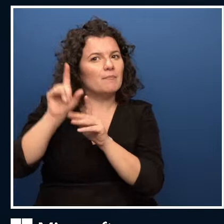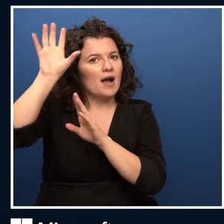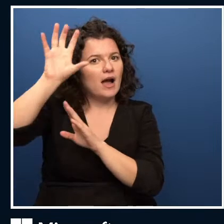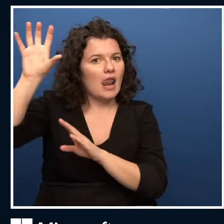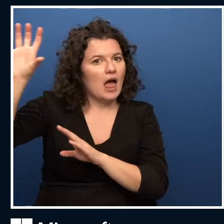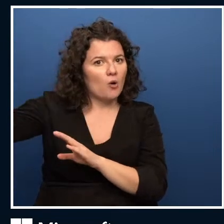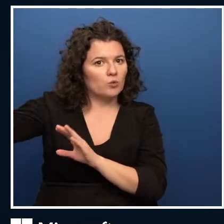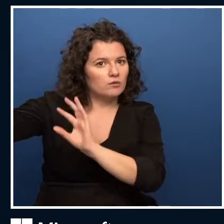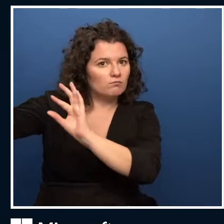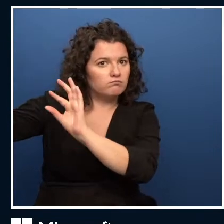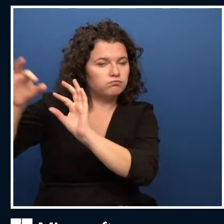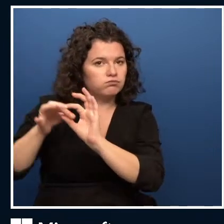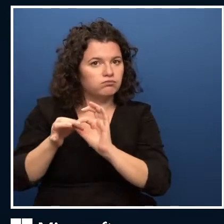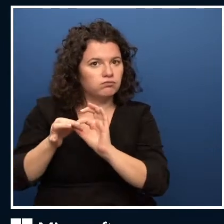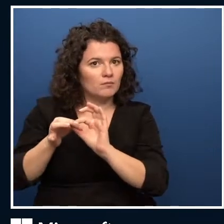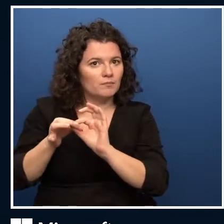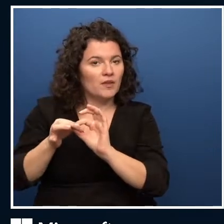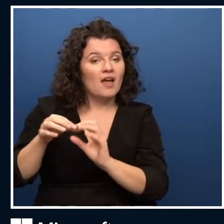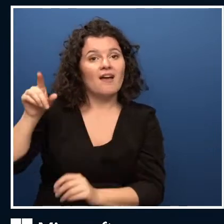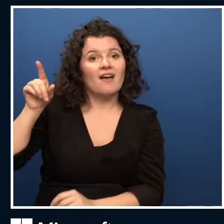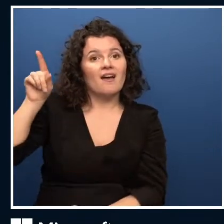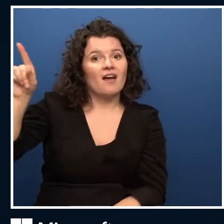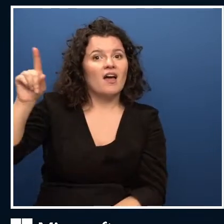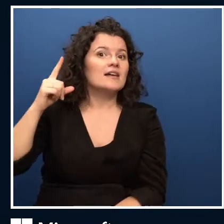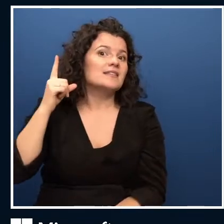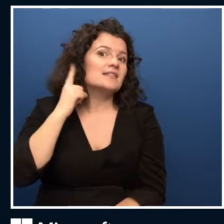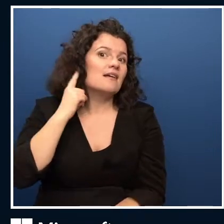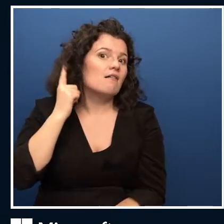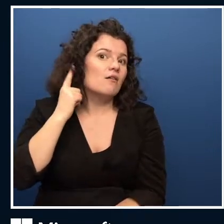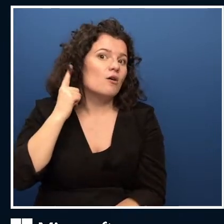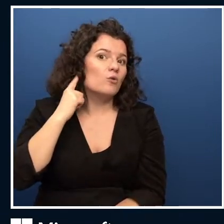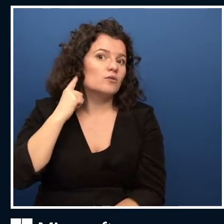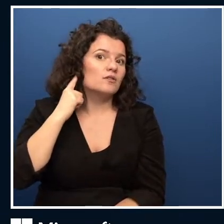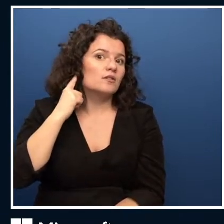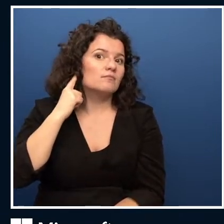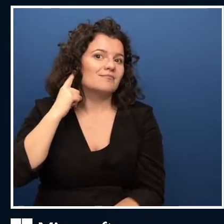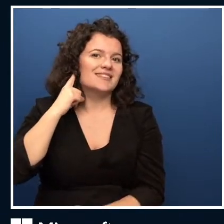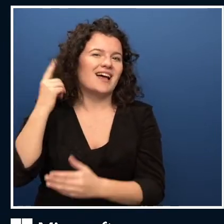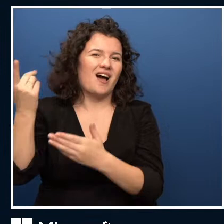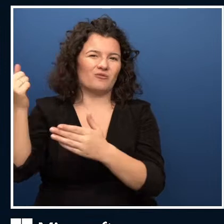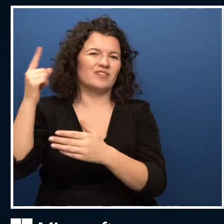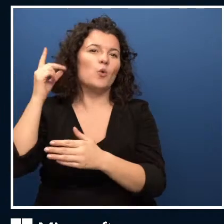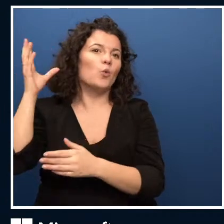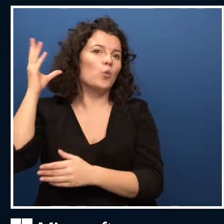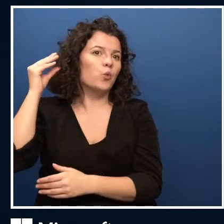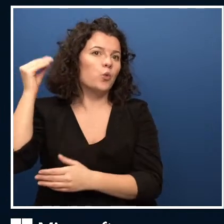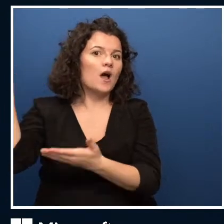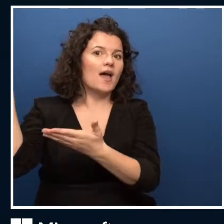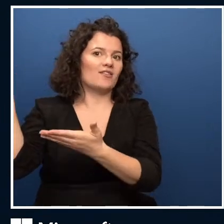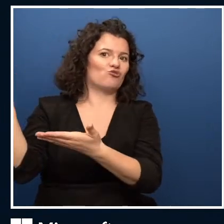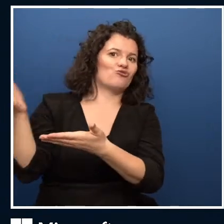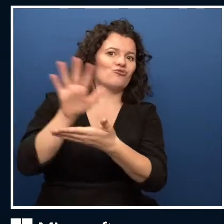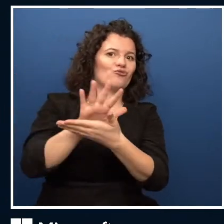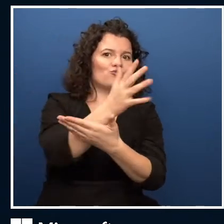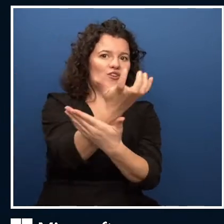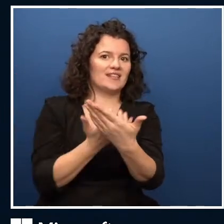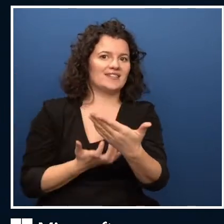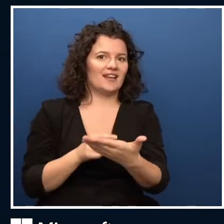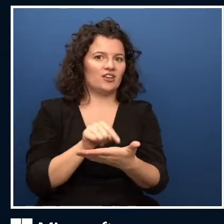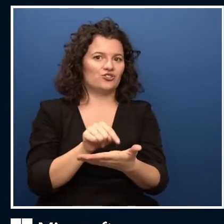the sound and translation AI services. Yeah, so talking about the